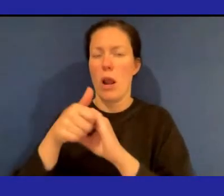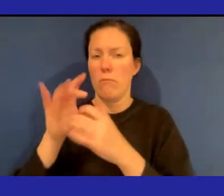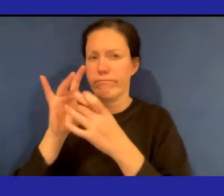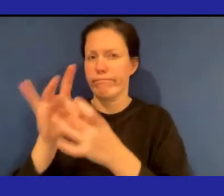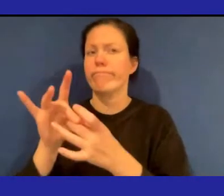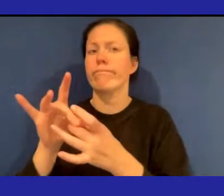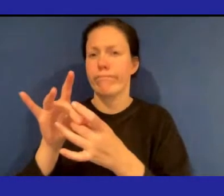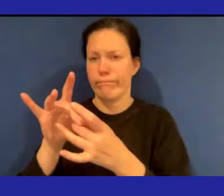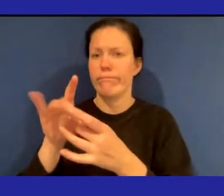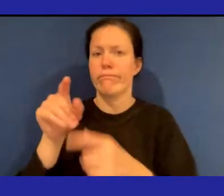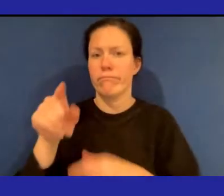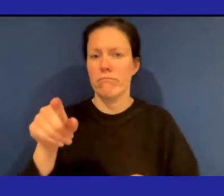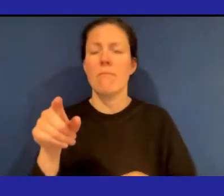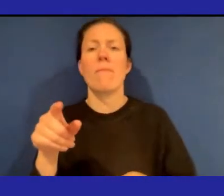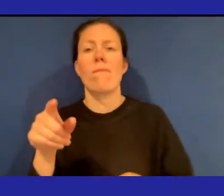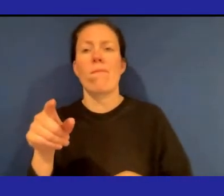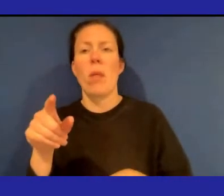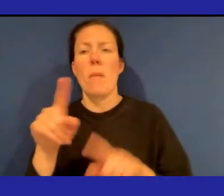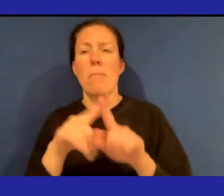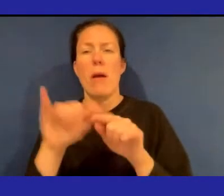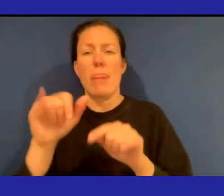the compensation. It's not based on